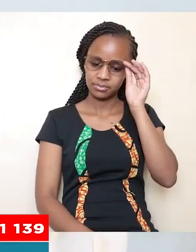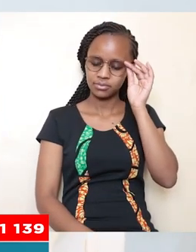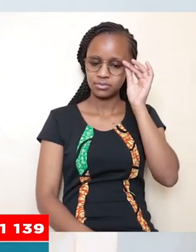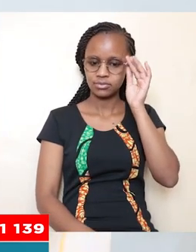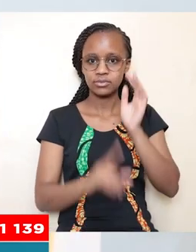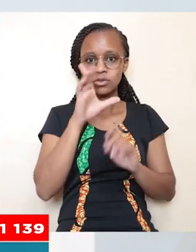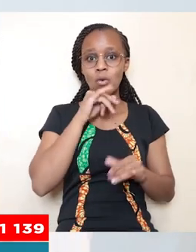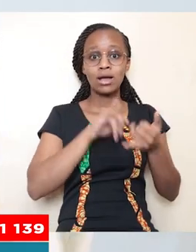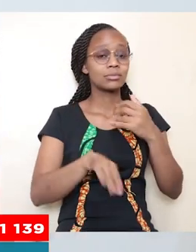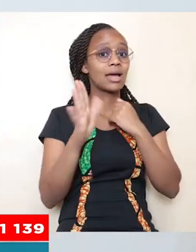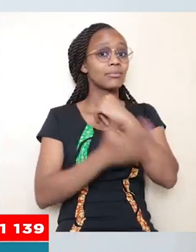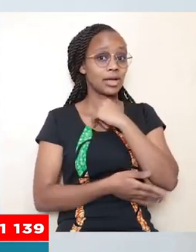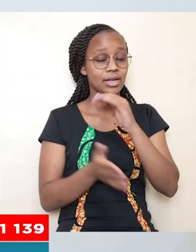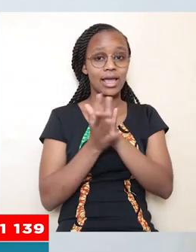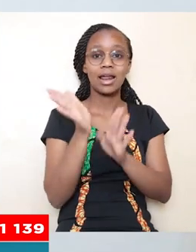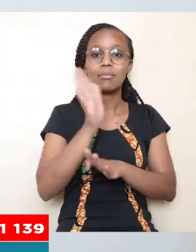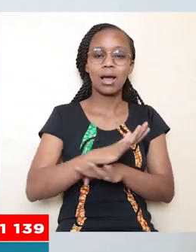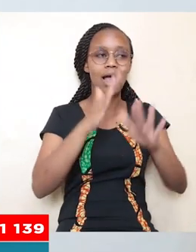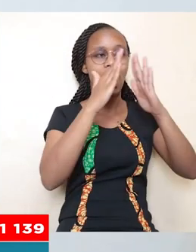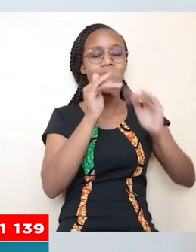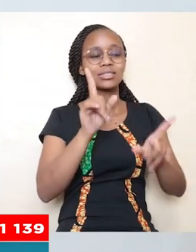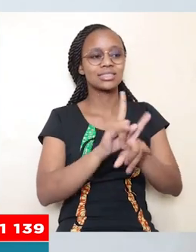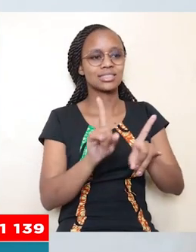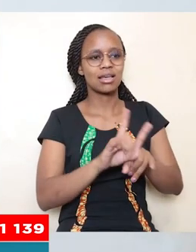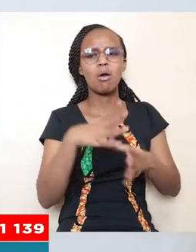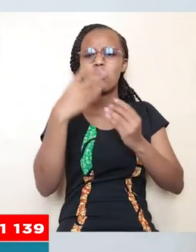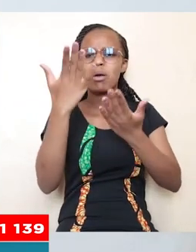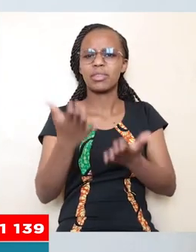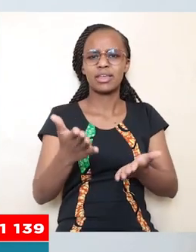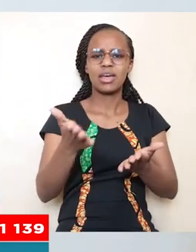kwamba bwanako ni mbaya na unarudi kwake. And then when you